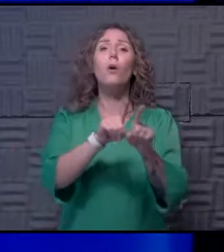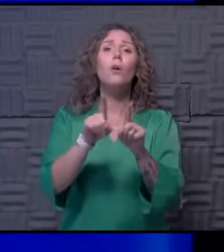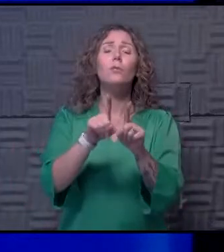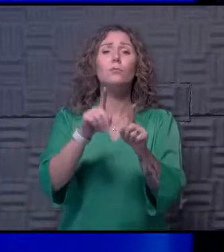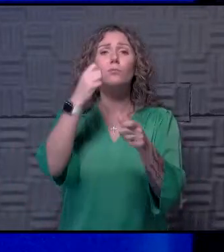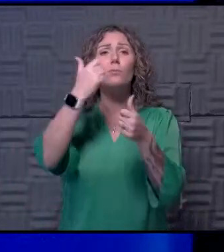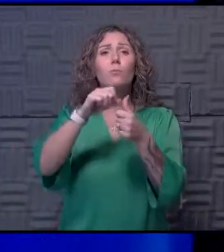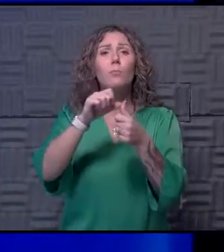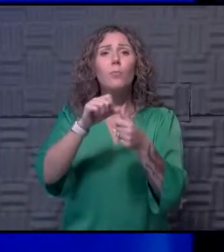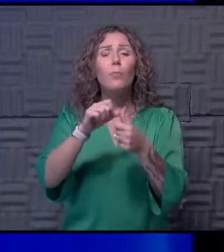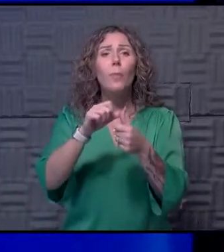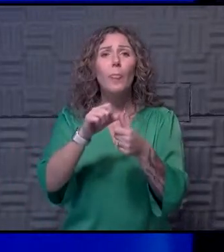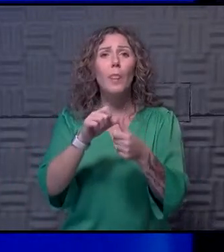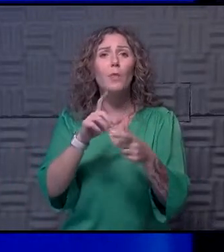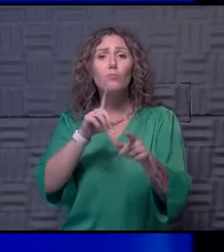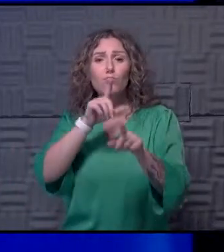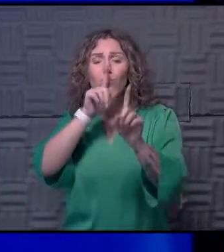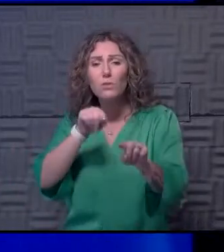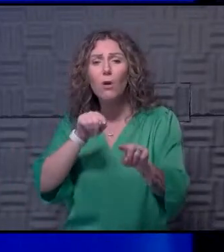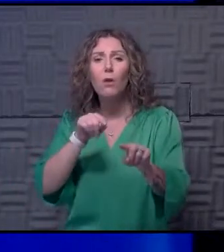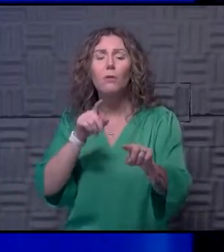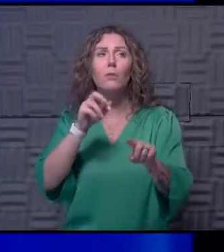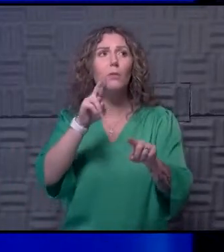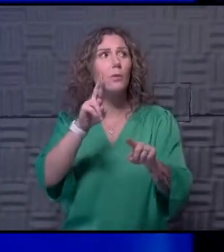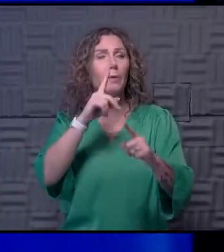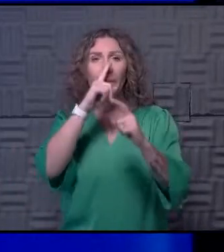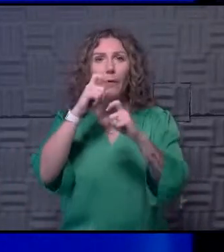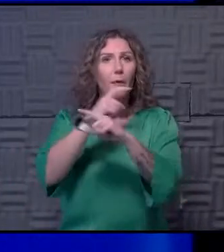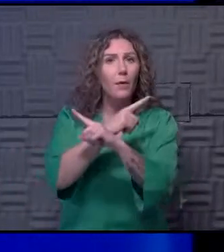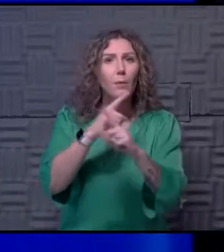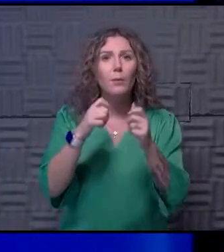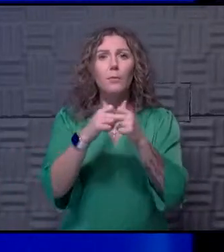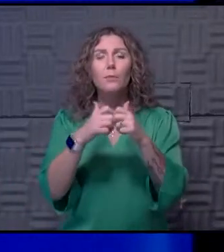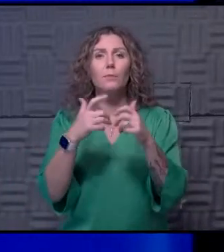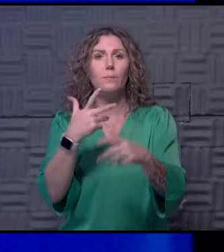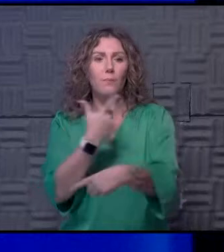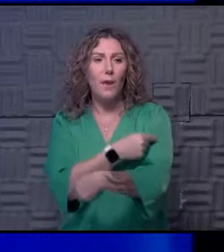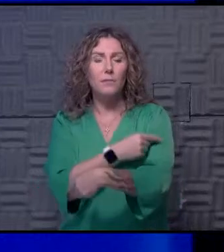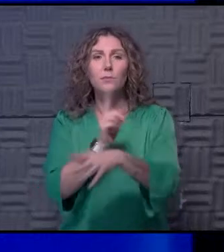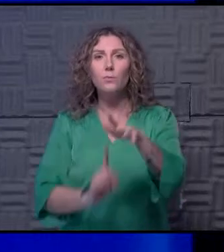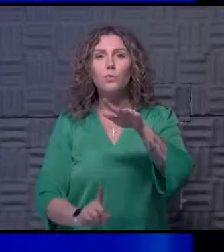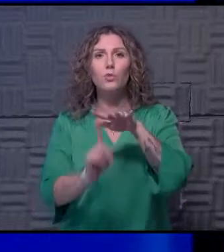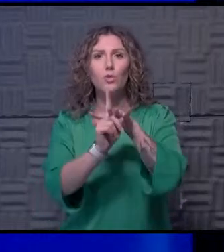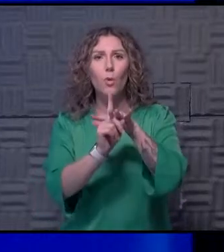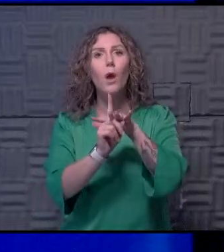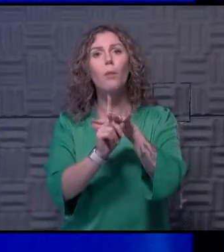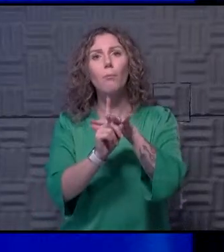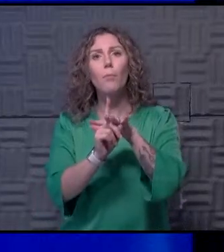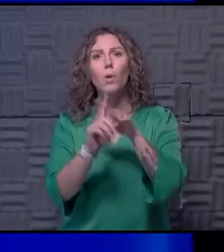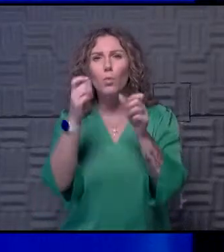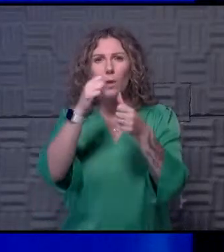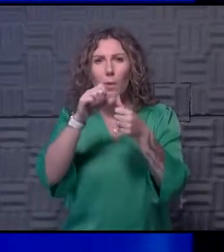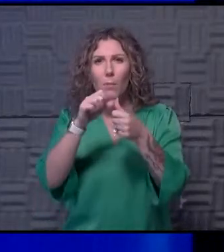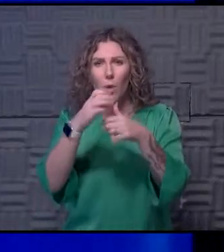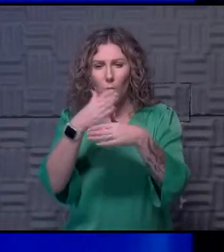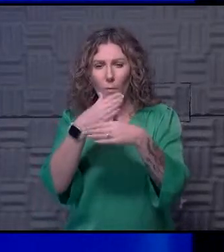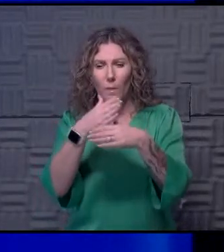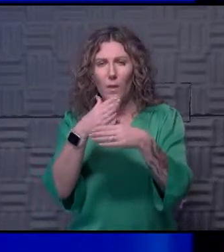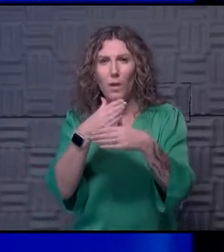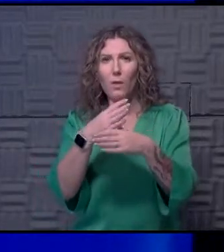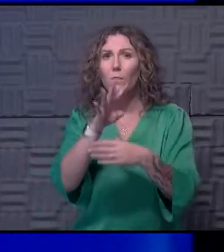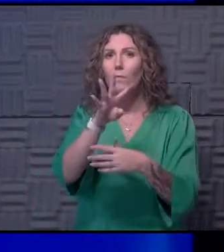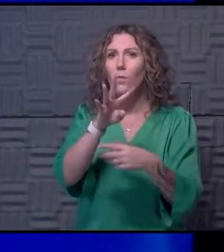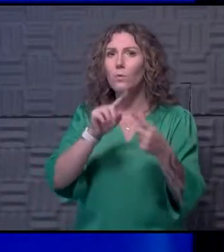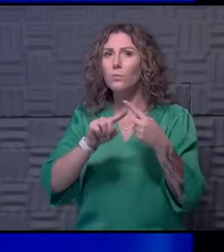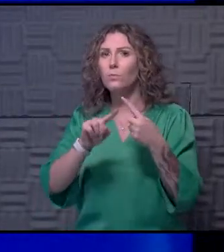the results, the complications of vaccines show up. Remember we said within 4 to 6